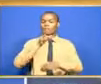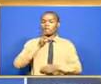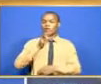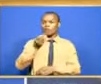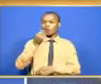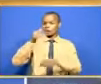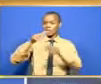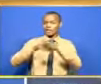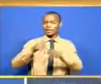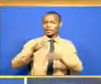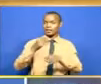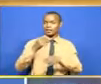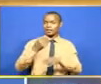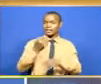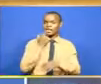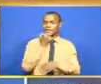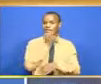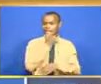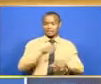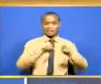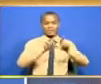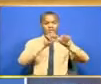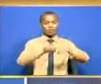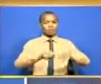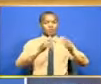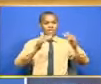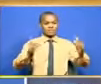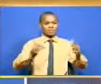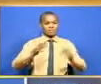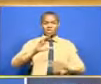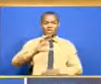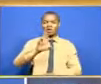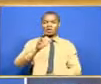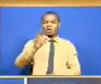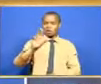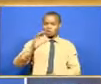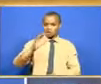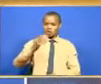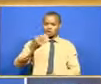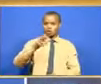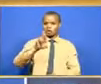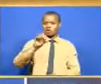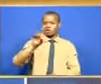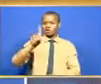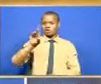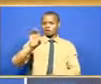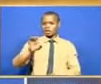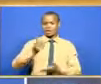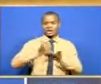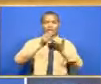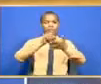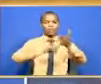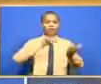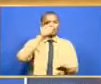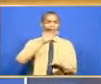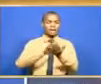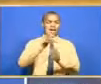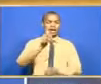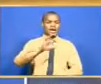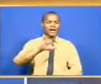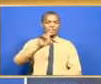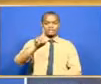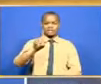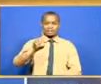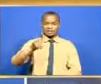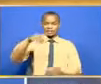It neutralizes the oxygen. Then the chlorides present helps to reduce the acid formed by bacteria in the